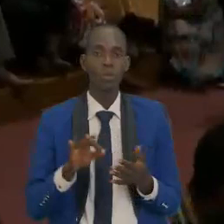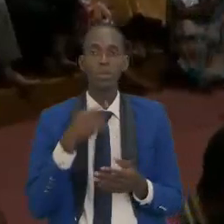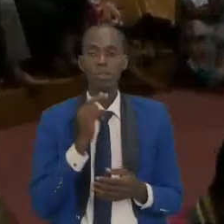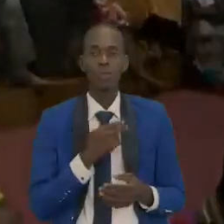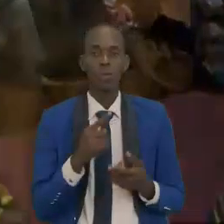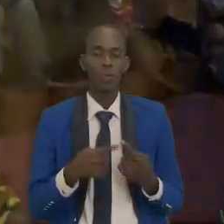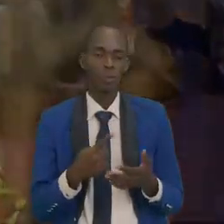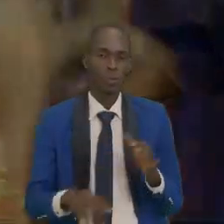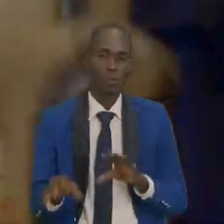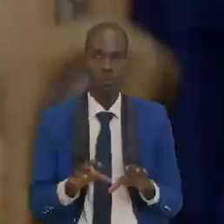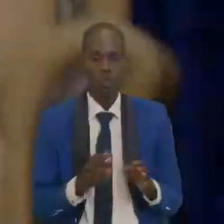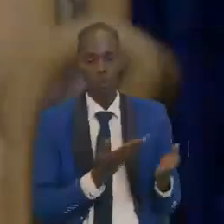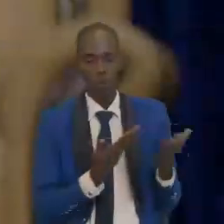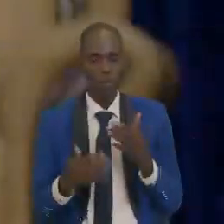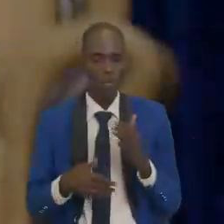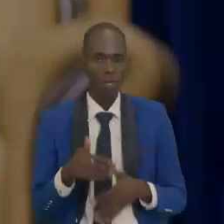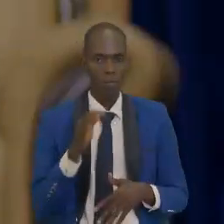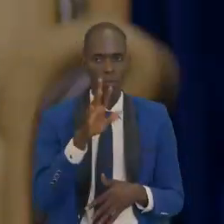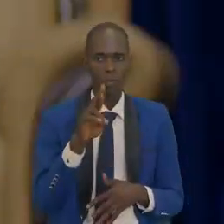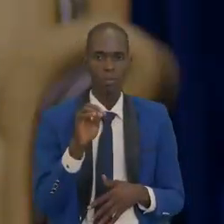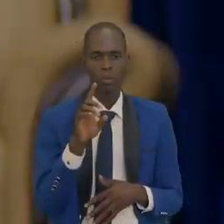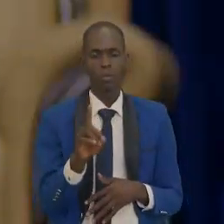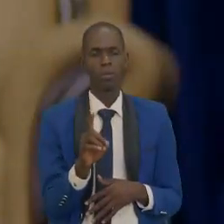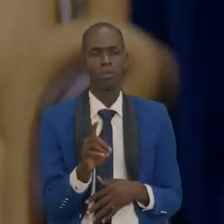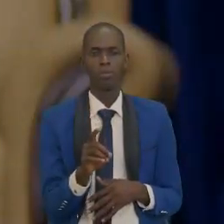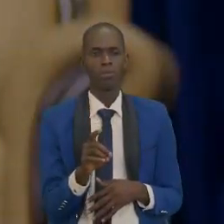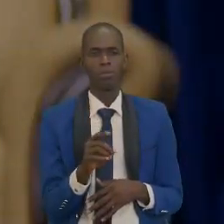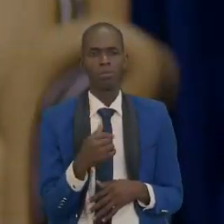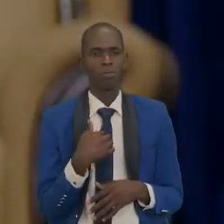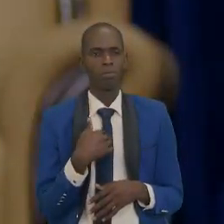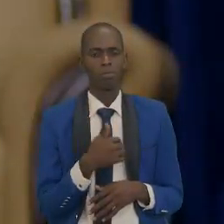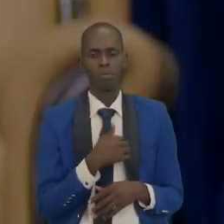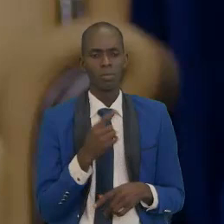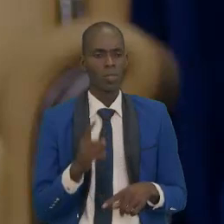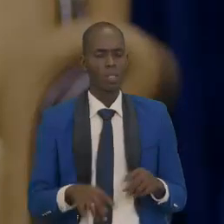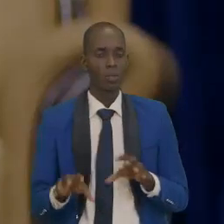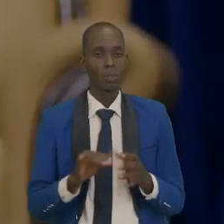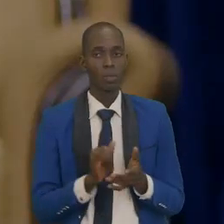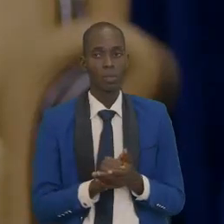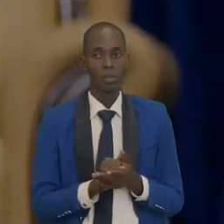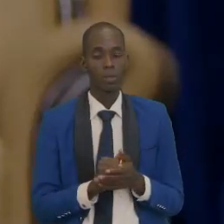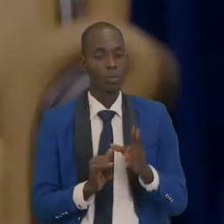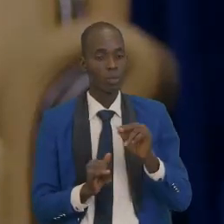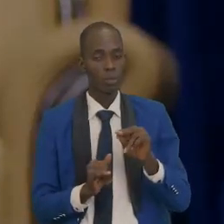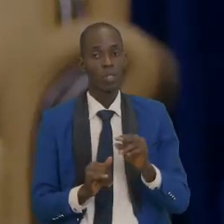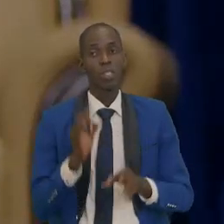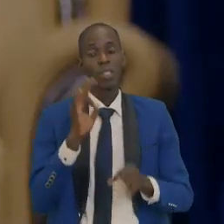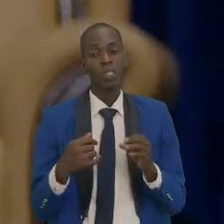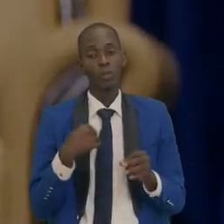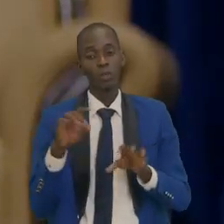straight their own we can't do that when we do what we can do